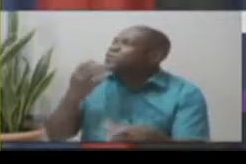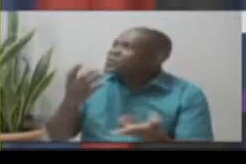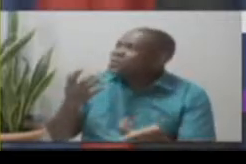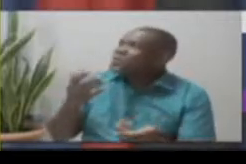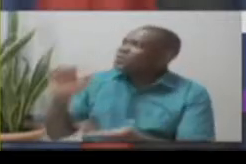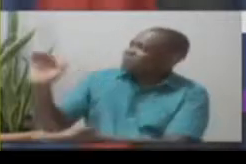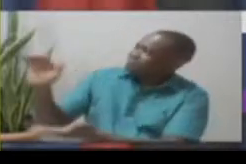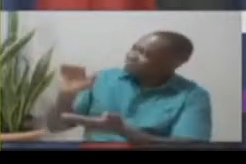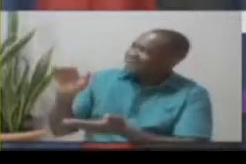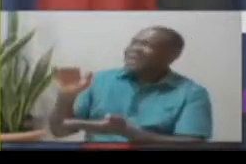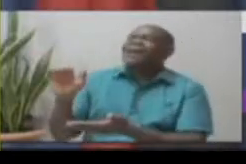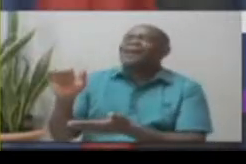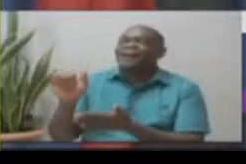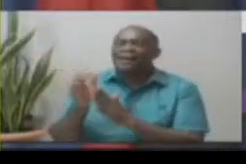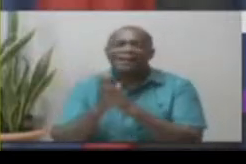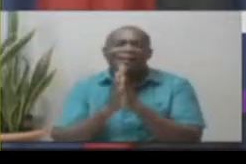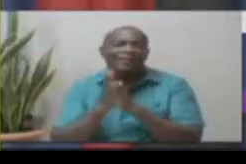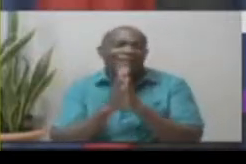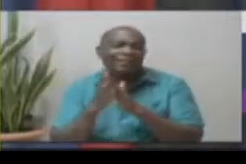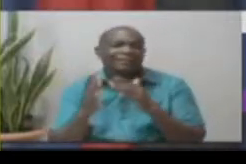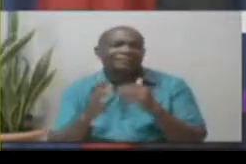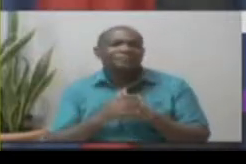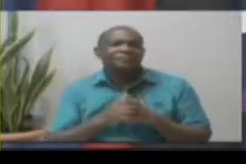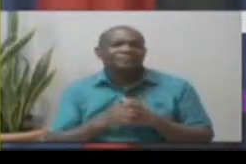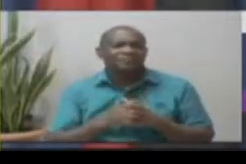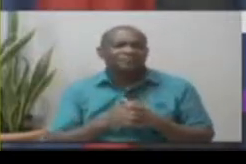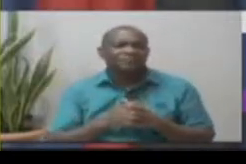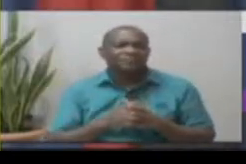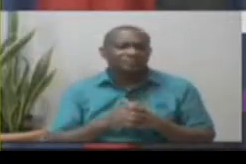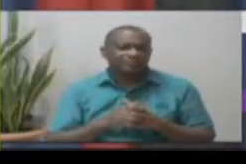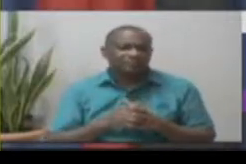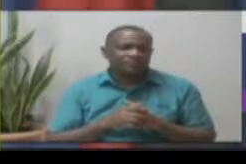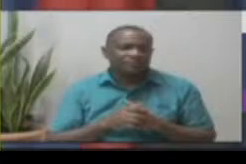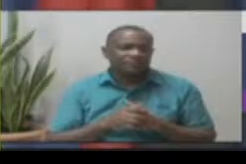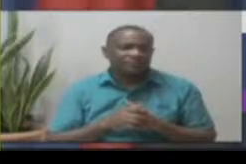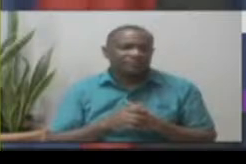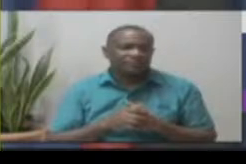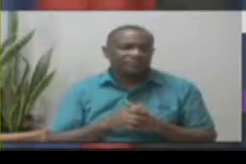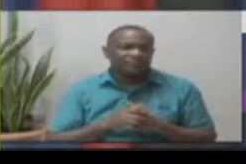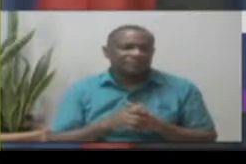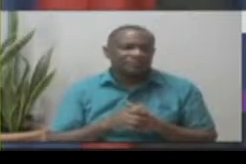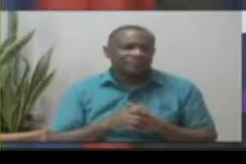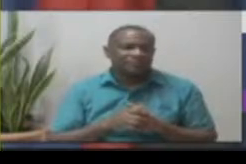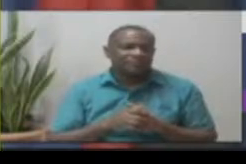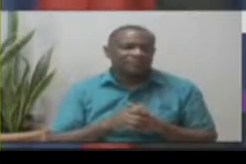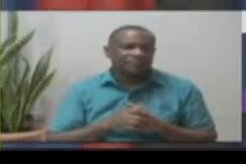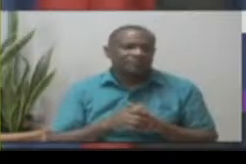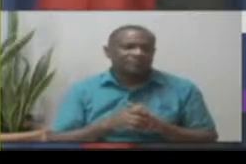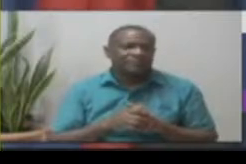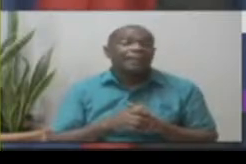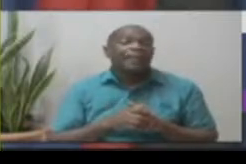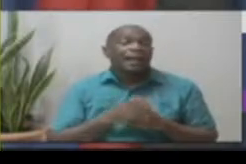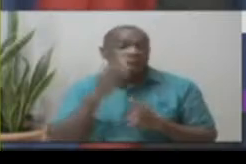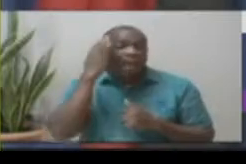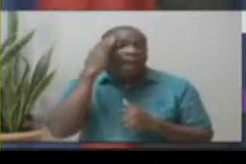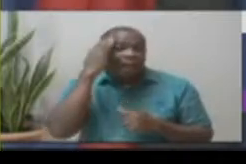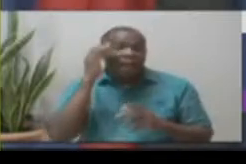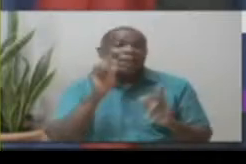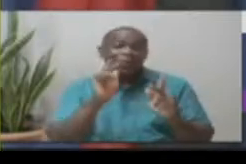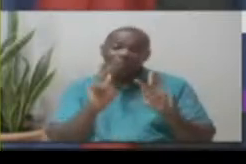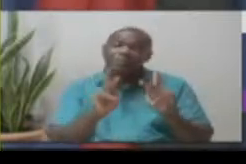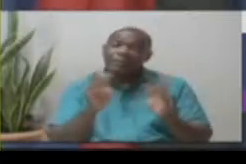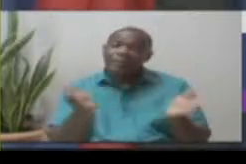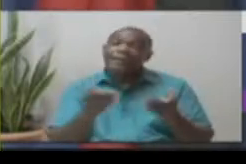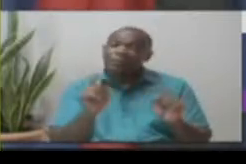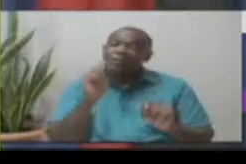Friday, but I know exactly what is going to happen. And I know my people. And